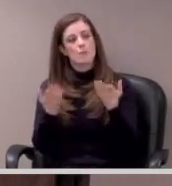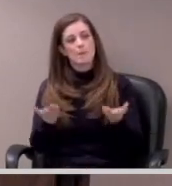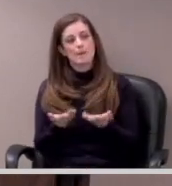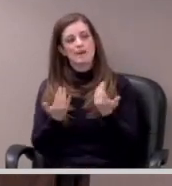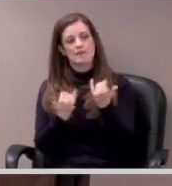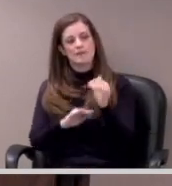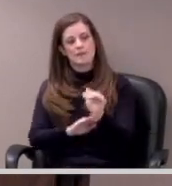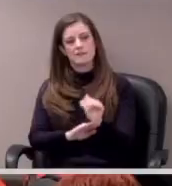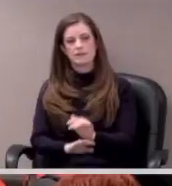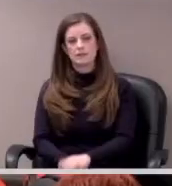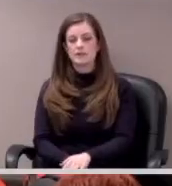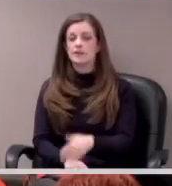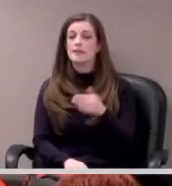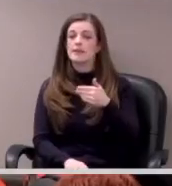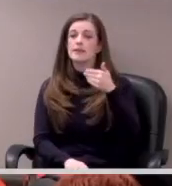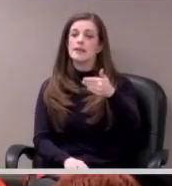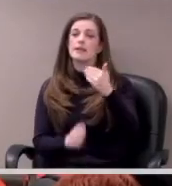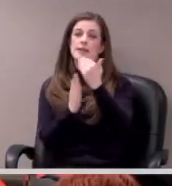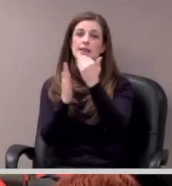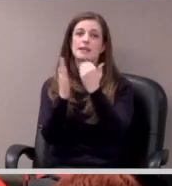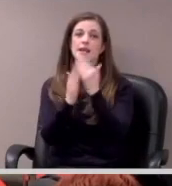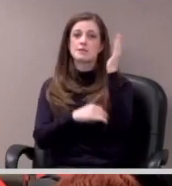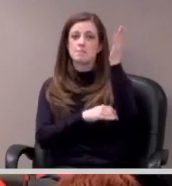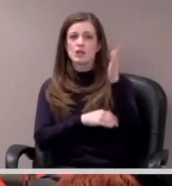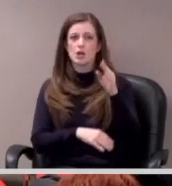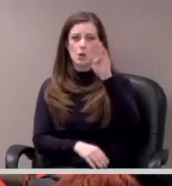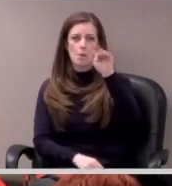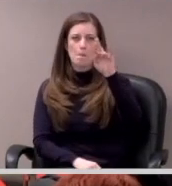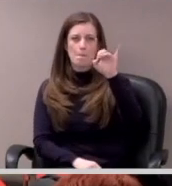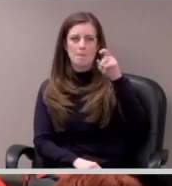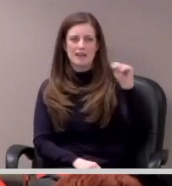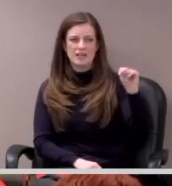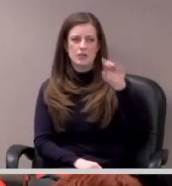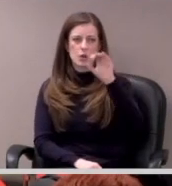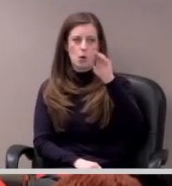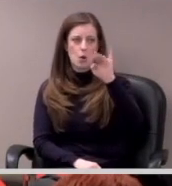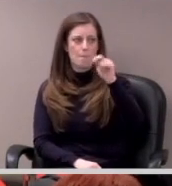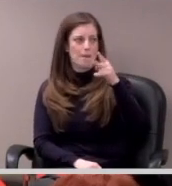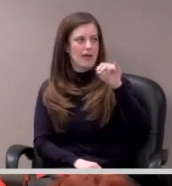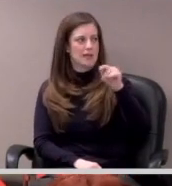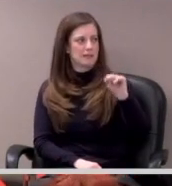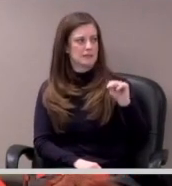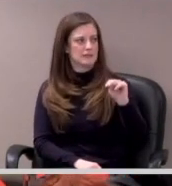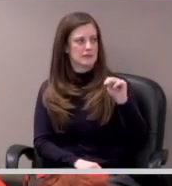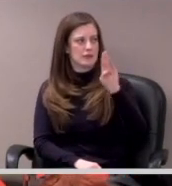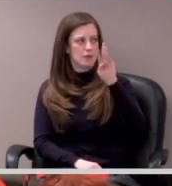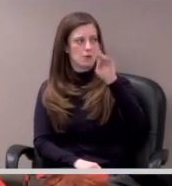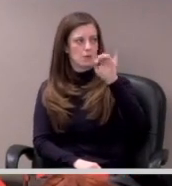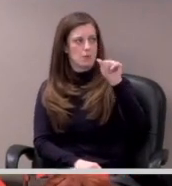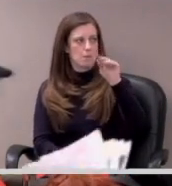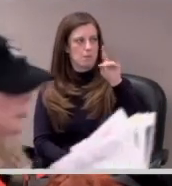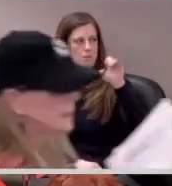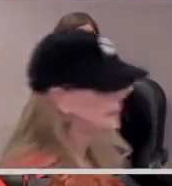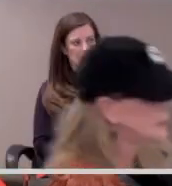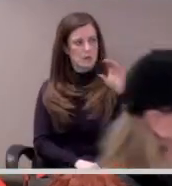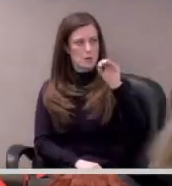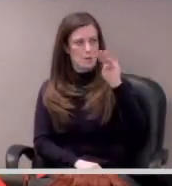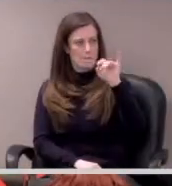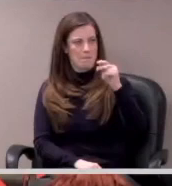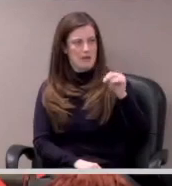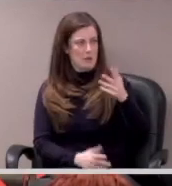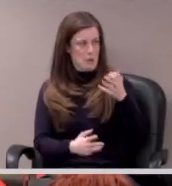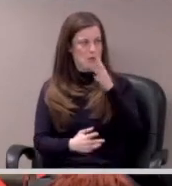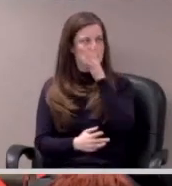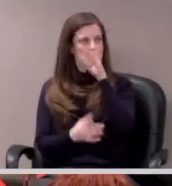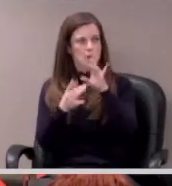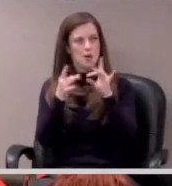here this evening. Our next speaker is Braden O'Bannon. Braden O'Bannon, who wants to talk to us about